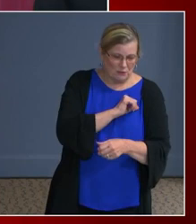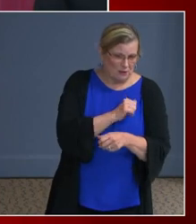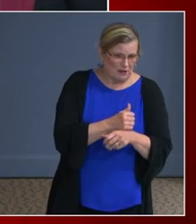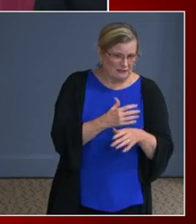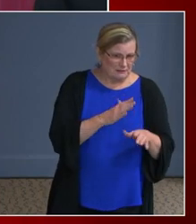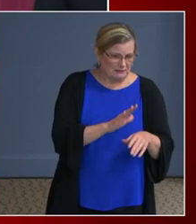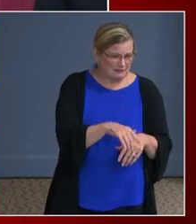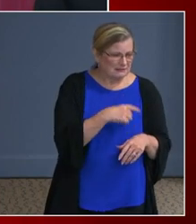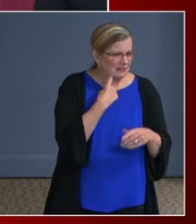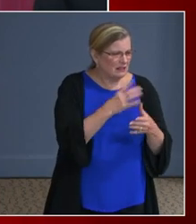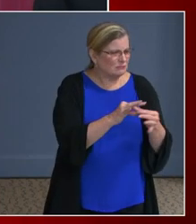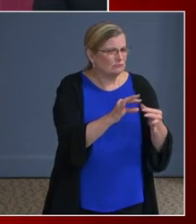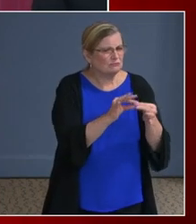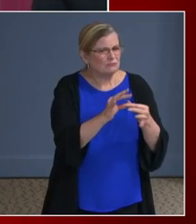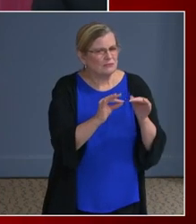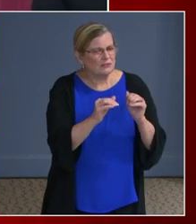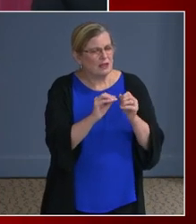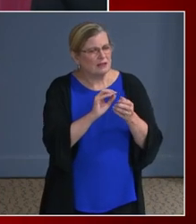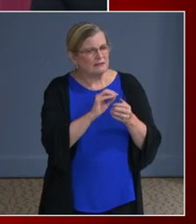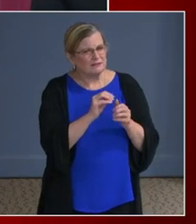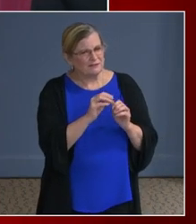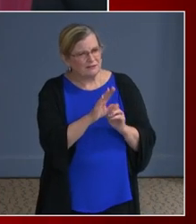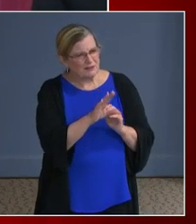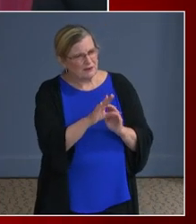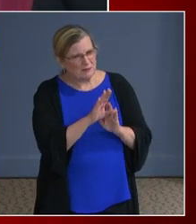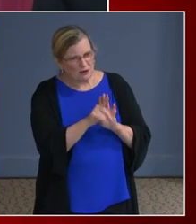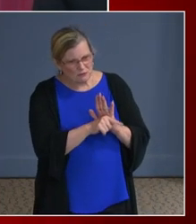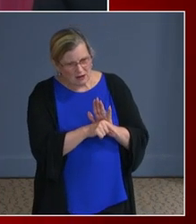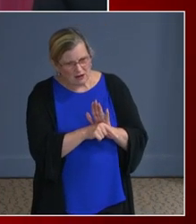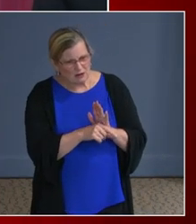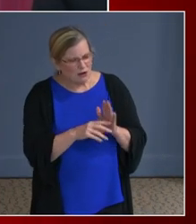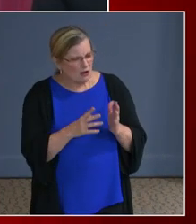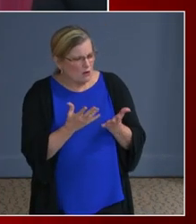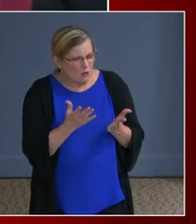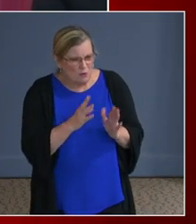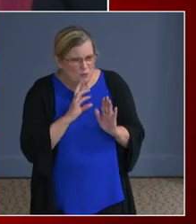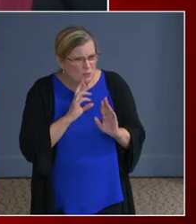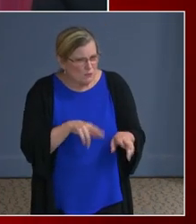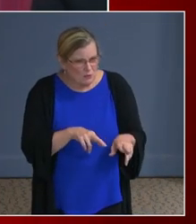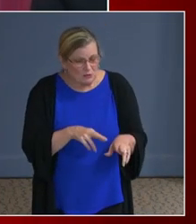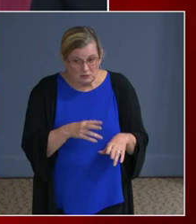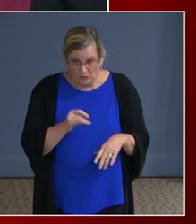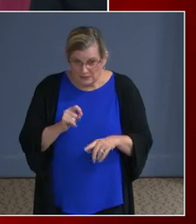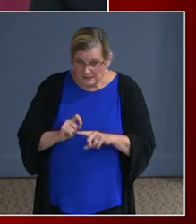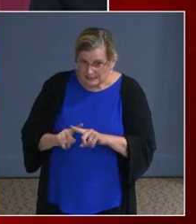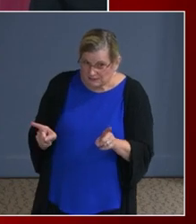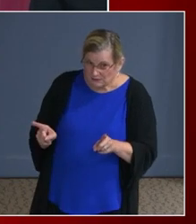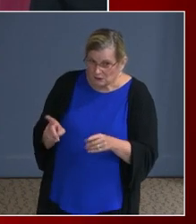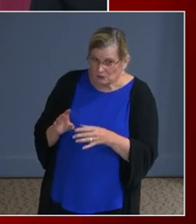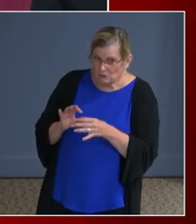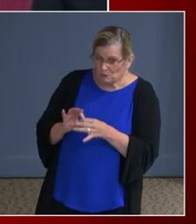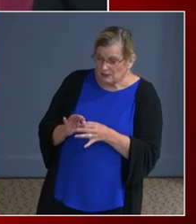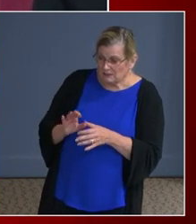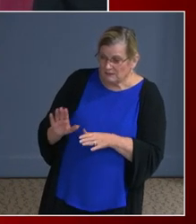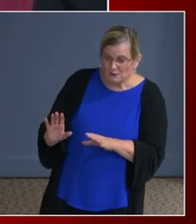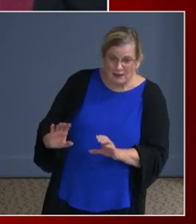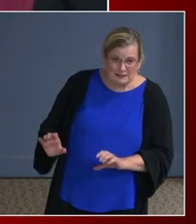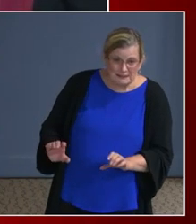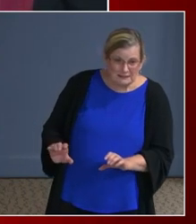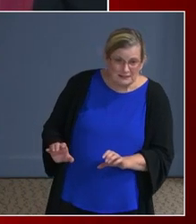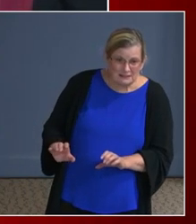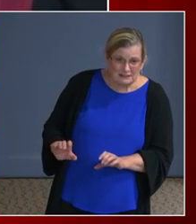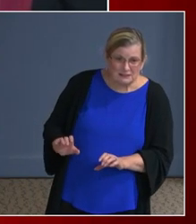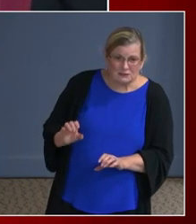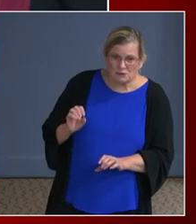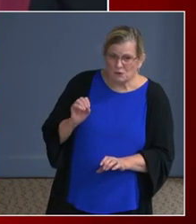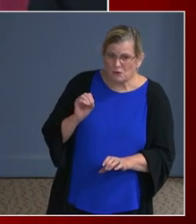in the contact tracing. So there's a difference in terms of whether or not you're looking at their activities in the preceding 2